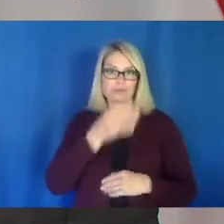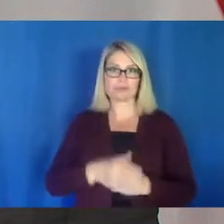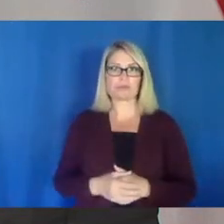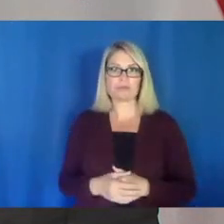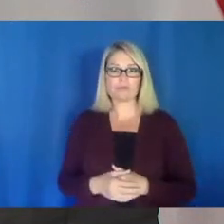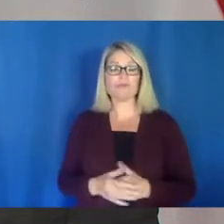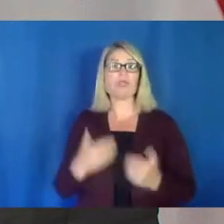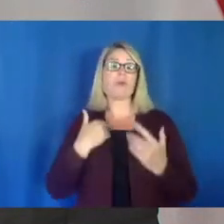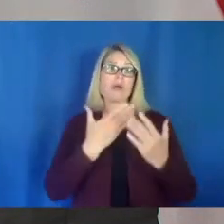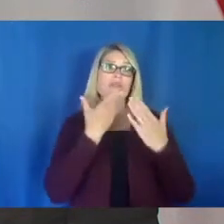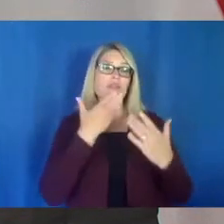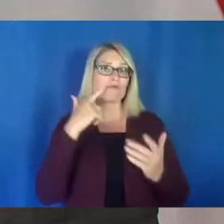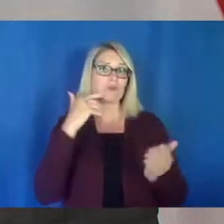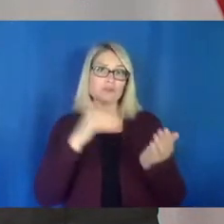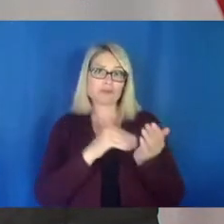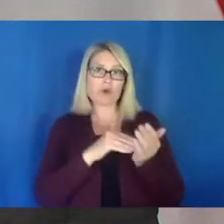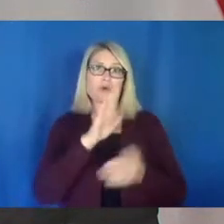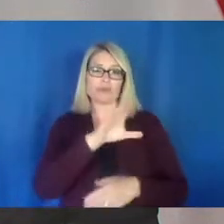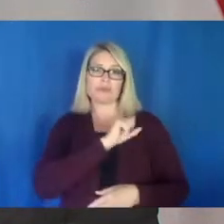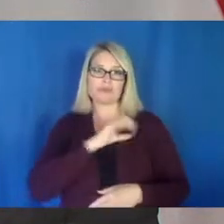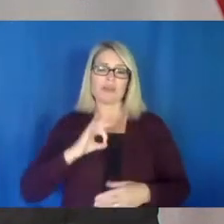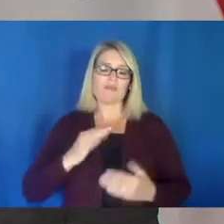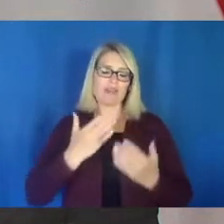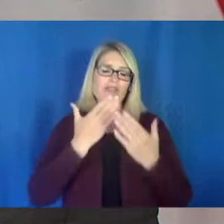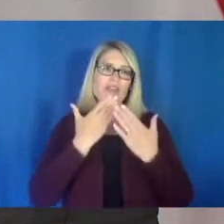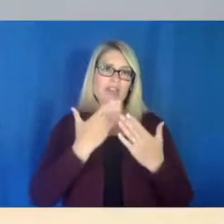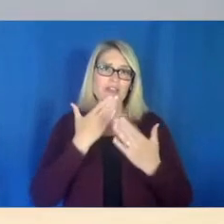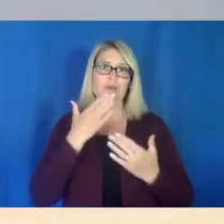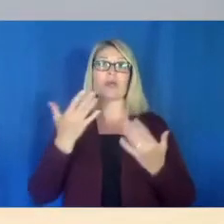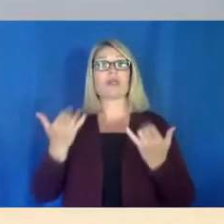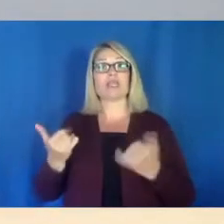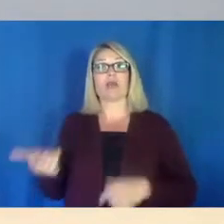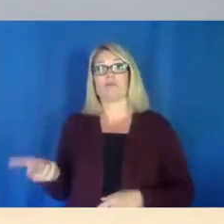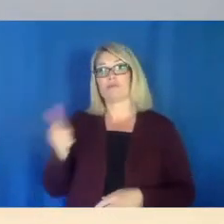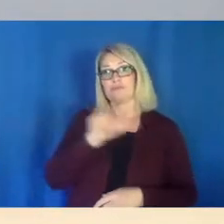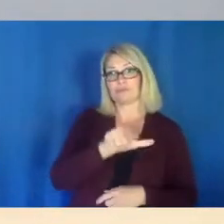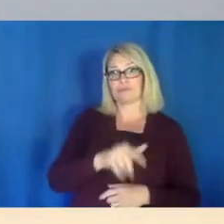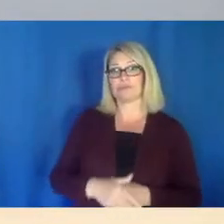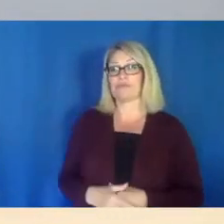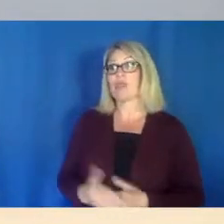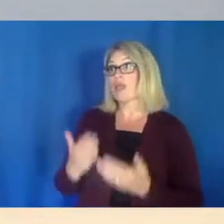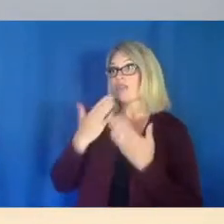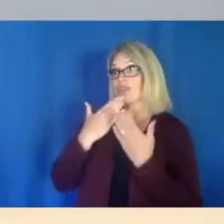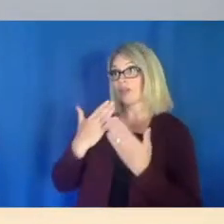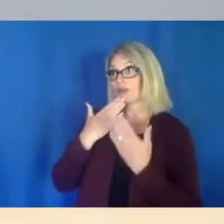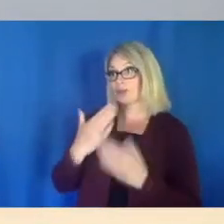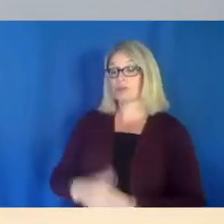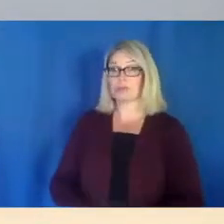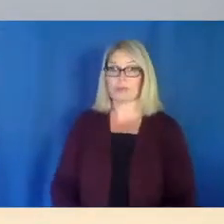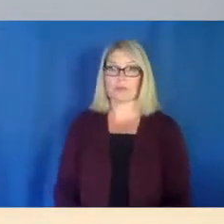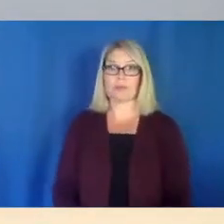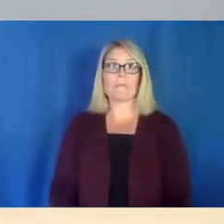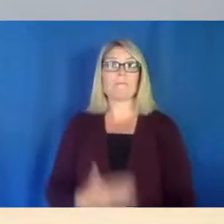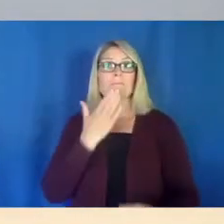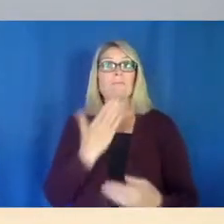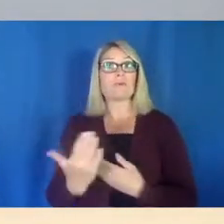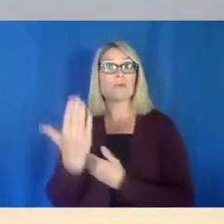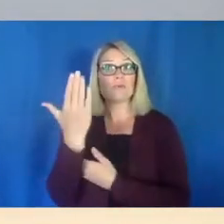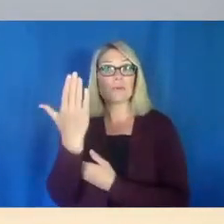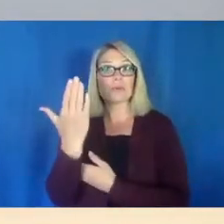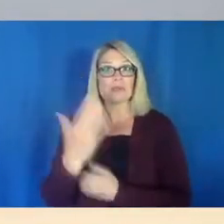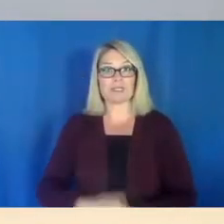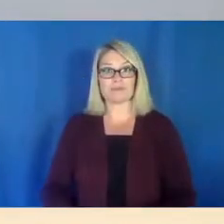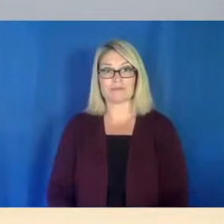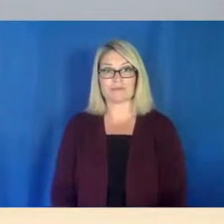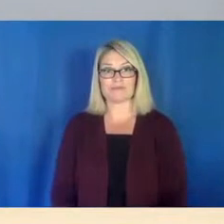who's helped with that. And now I'll turn it over to you. Okay. Thank you, Premier. Good morning. I think I'd